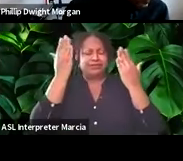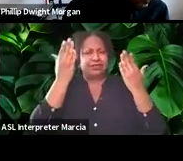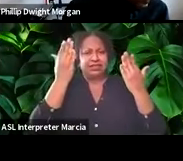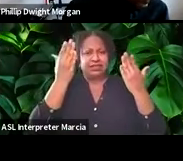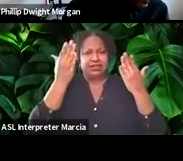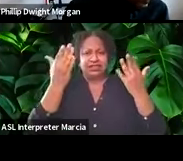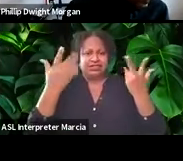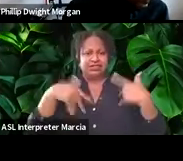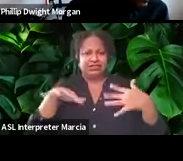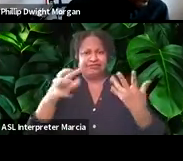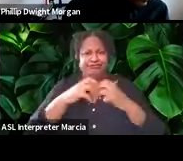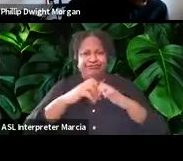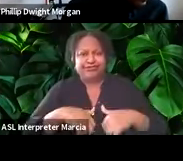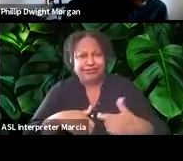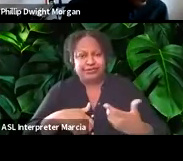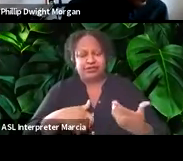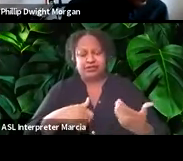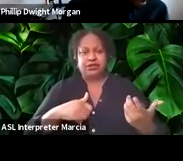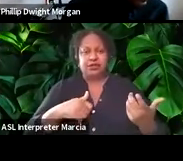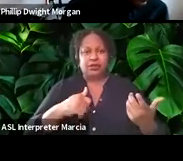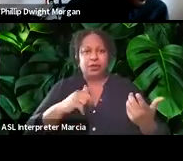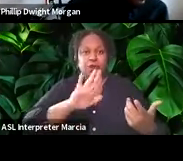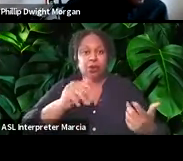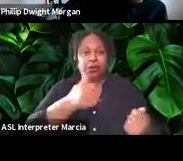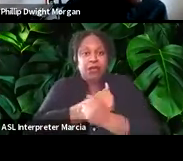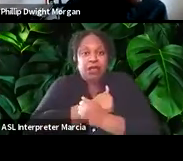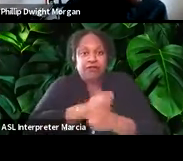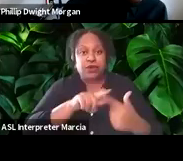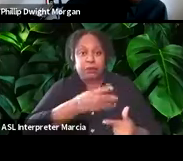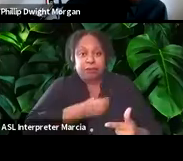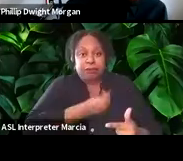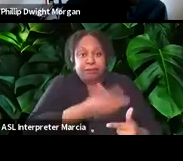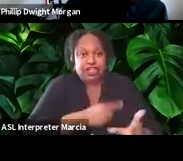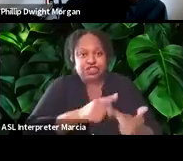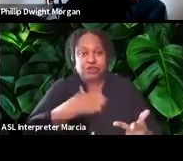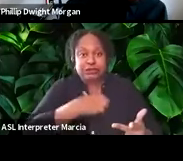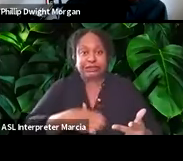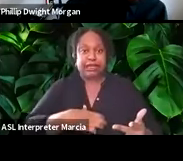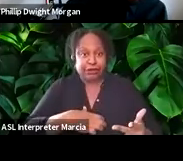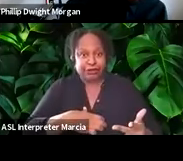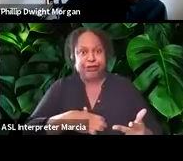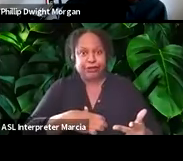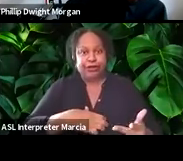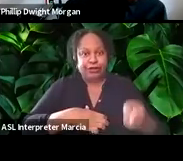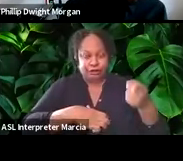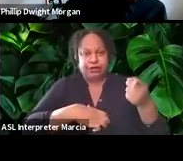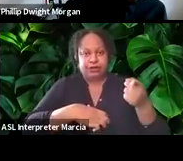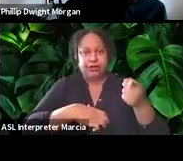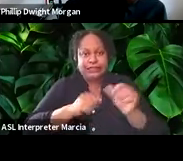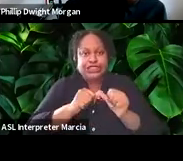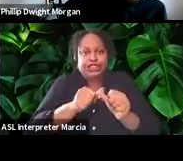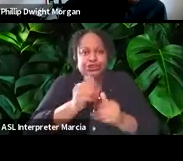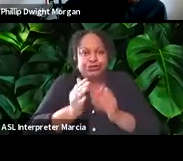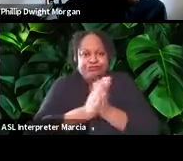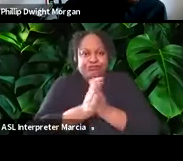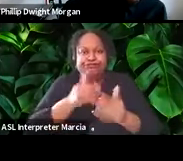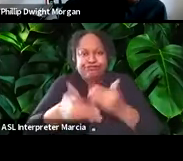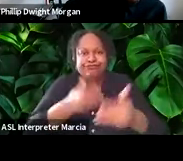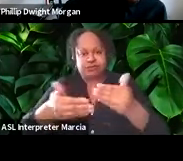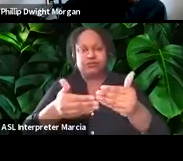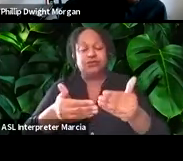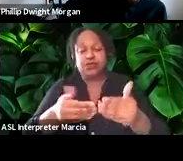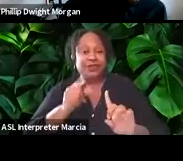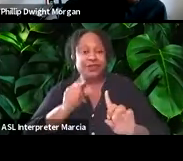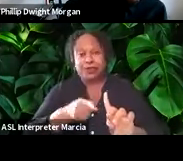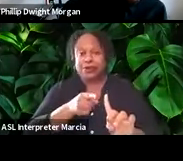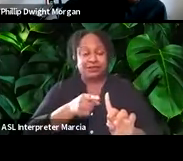you or to outweigh your love, your passion, your desire to replace a lot of what it really comes down to is replacing a lot of